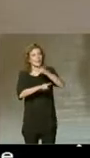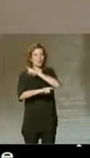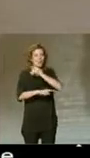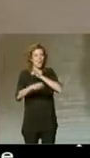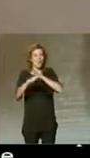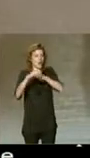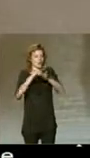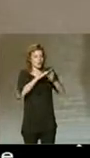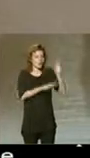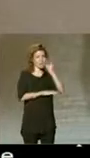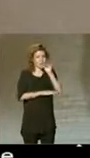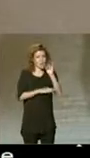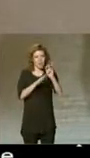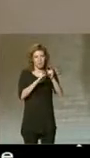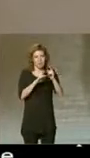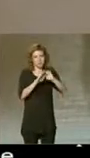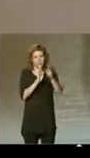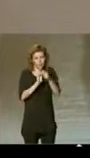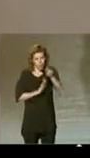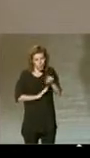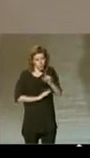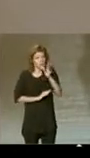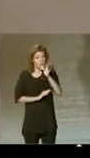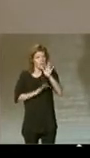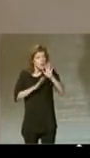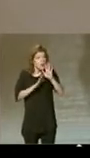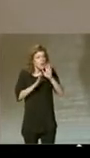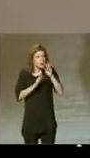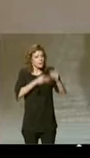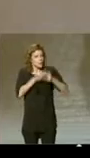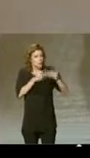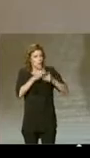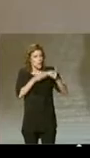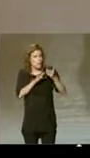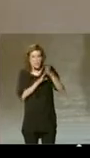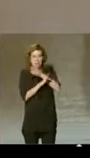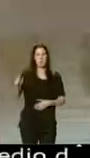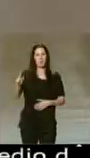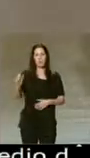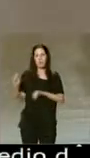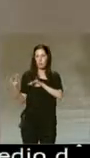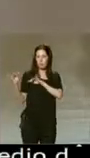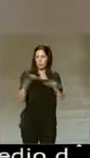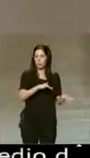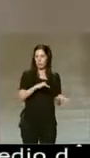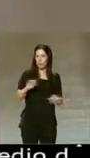I don't think we have extreme accessibility for our devices. Nevertheless, the pace is much